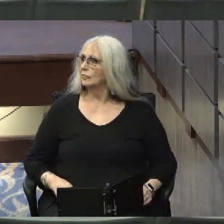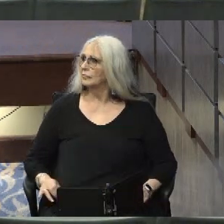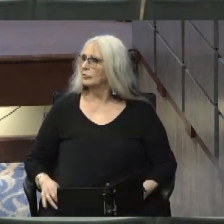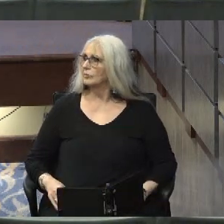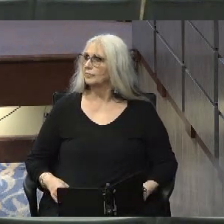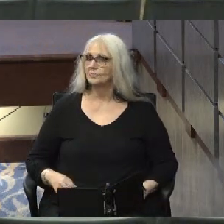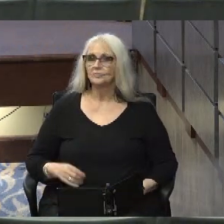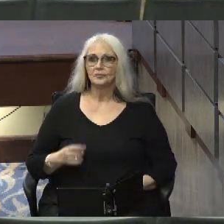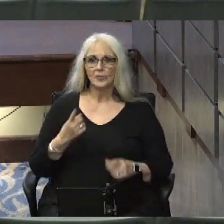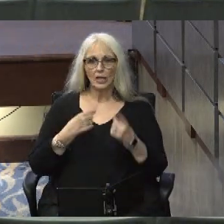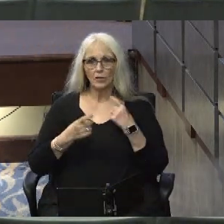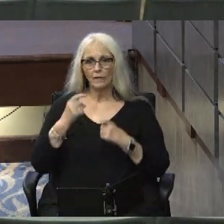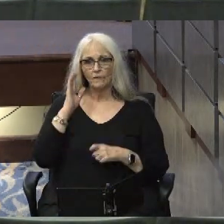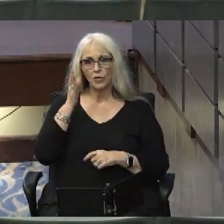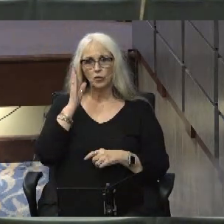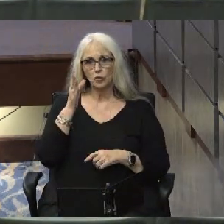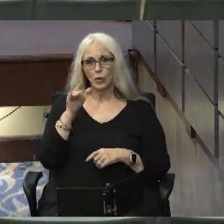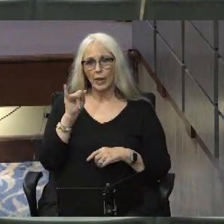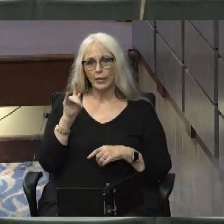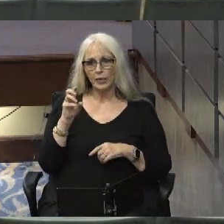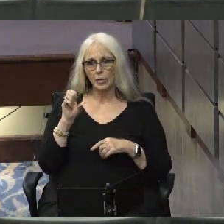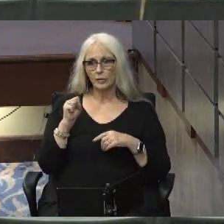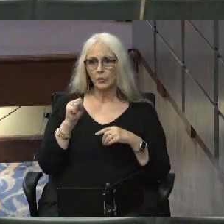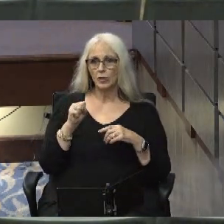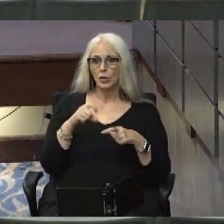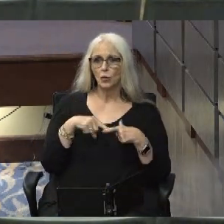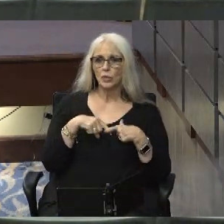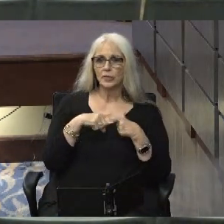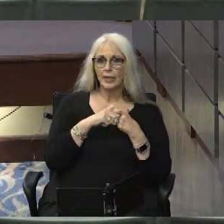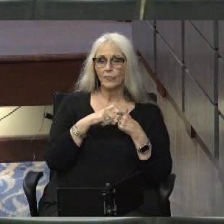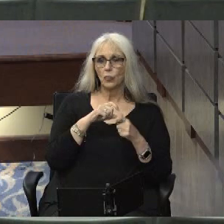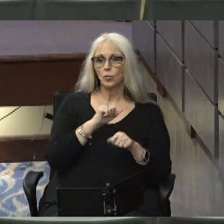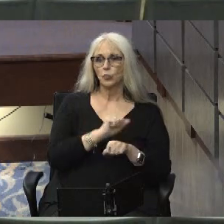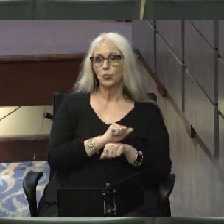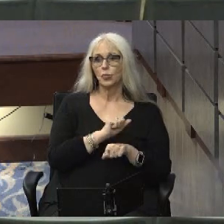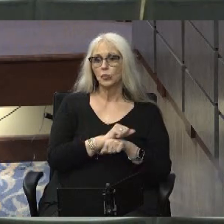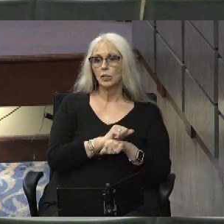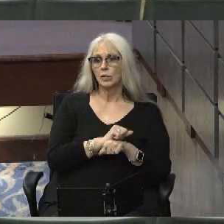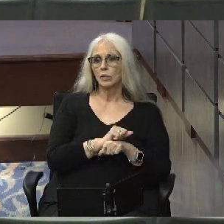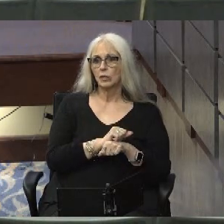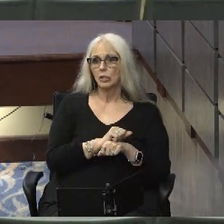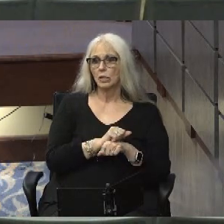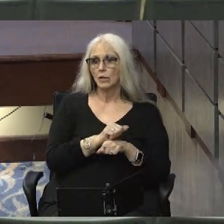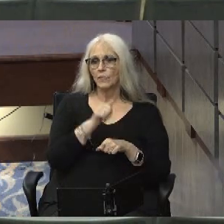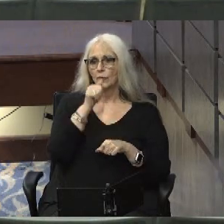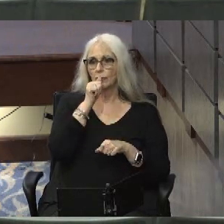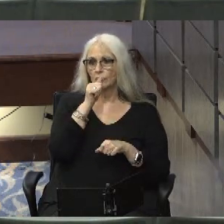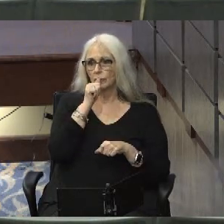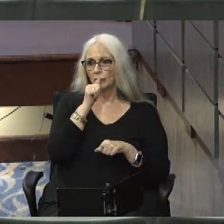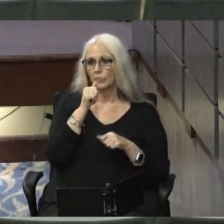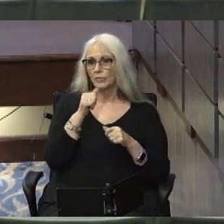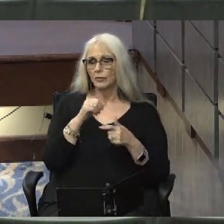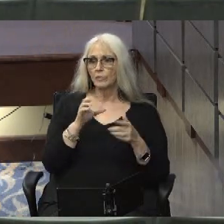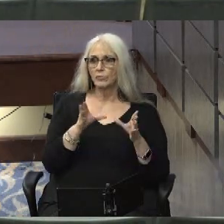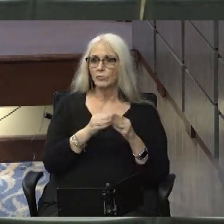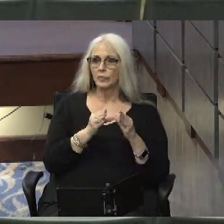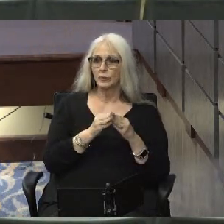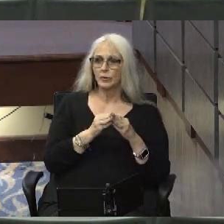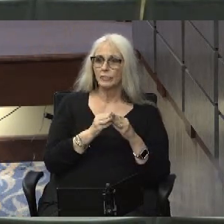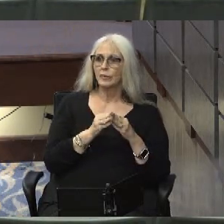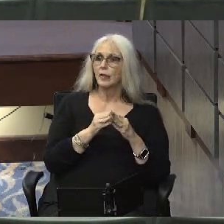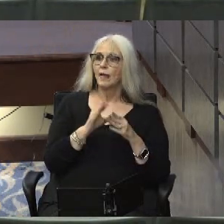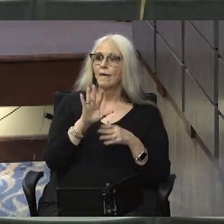Your agenda items? If not, we'll recess the work session and reconvene regular session for executive session as read into the record by the city secretary